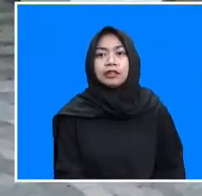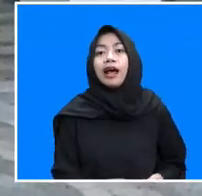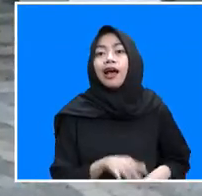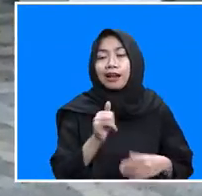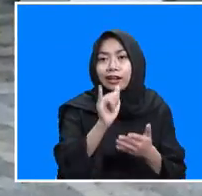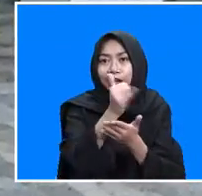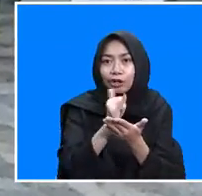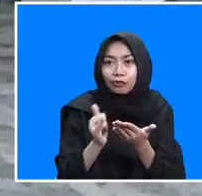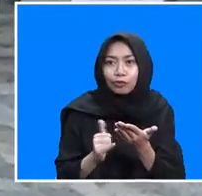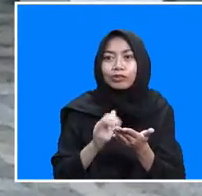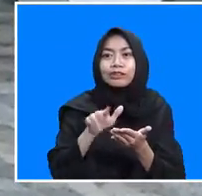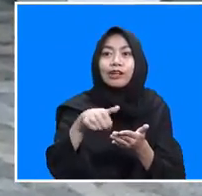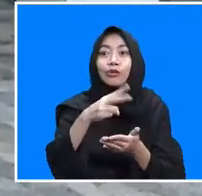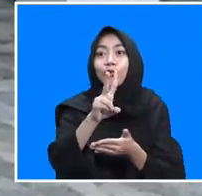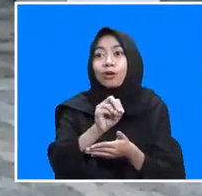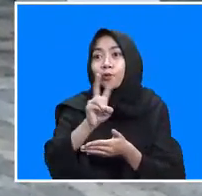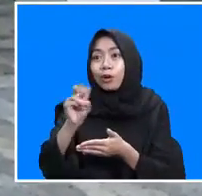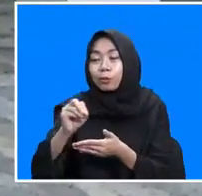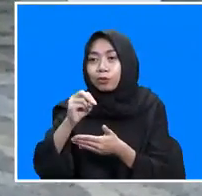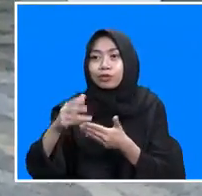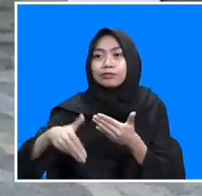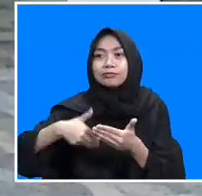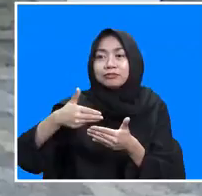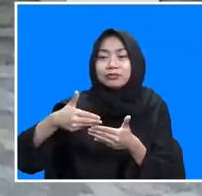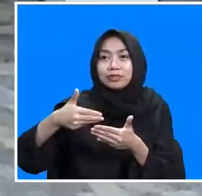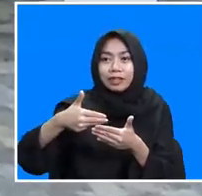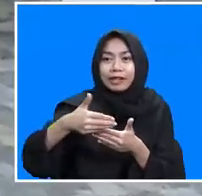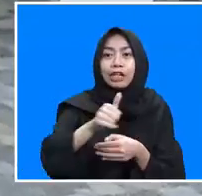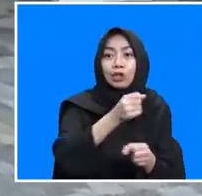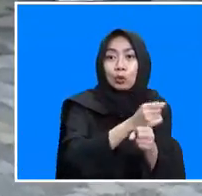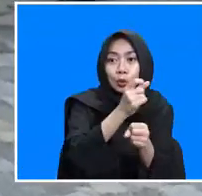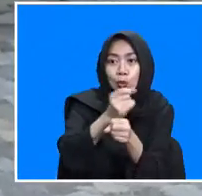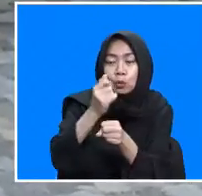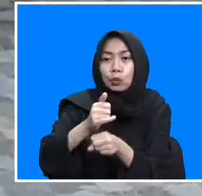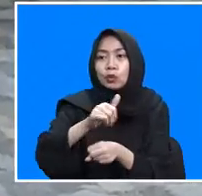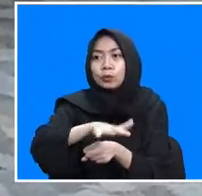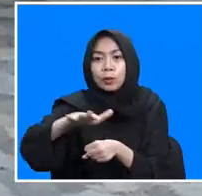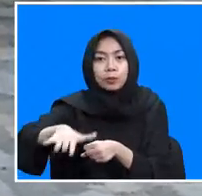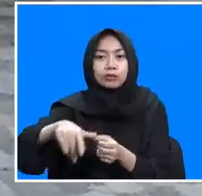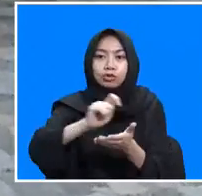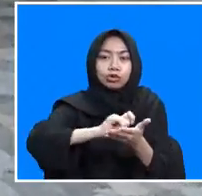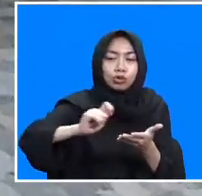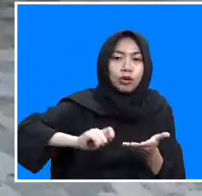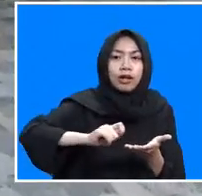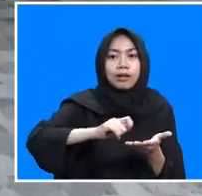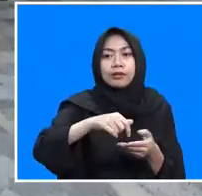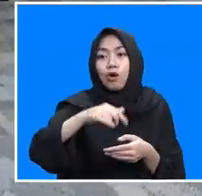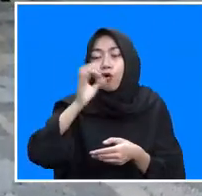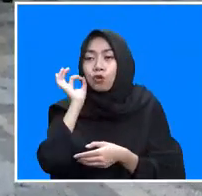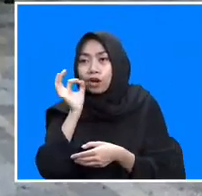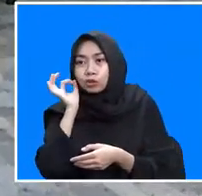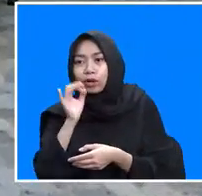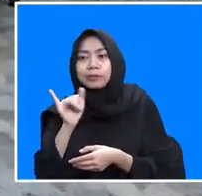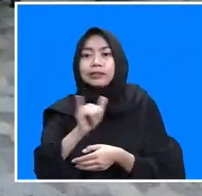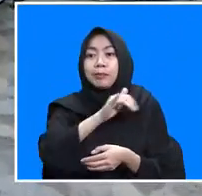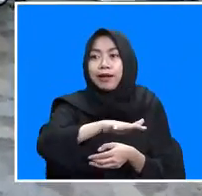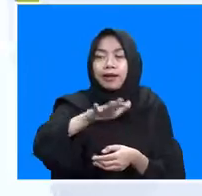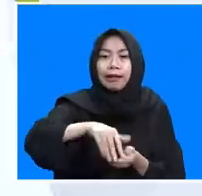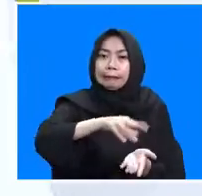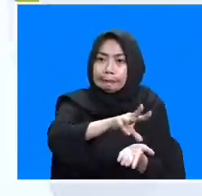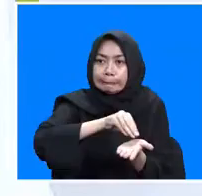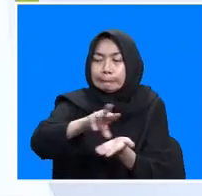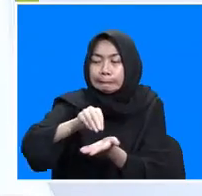sort of recommended stronger support for both teachers, school leaders, parents, and students